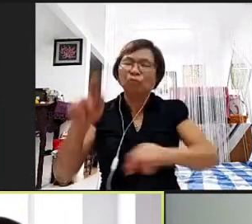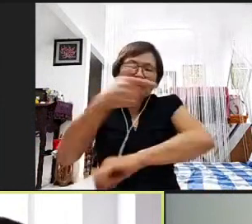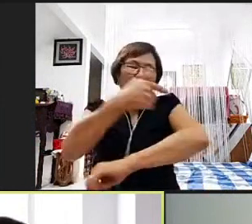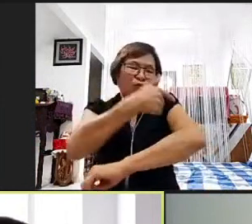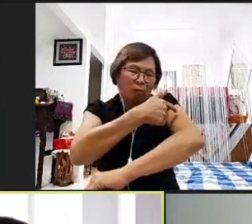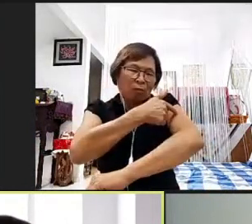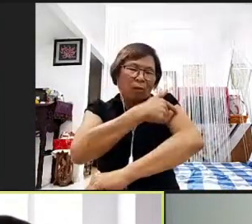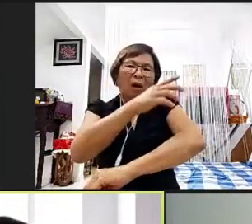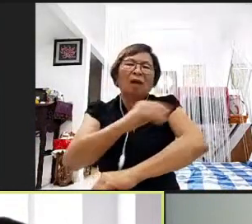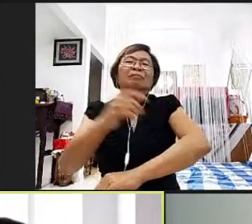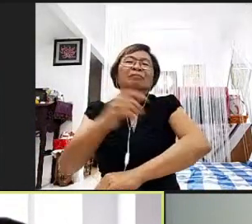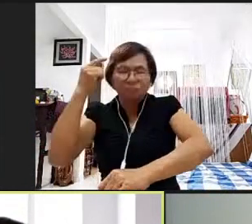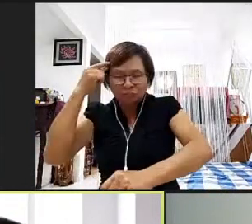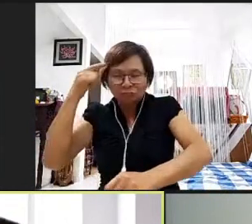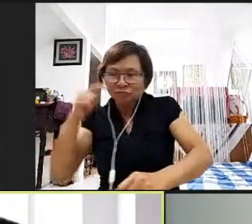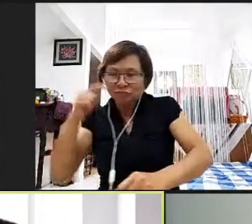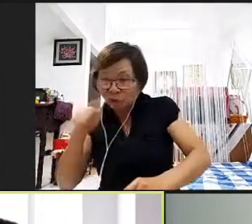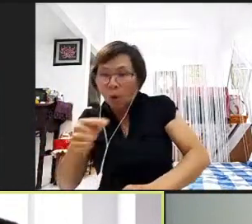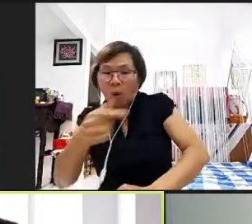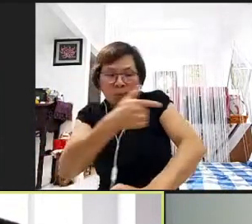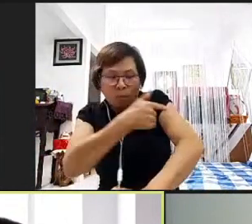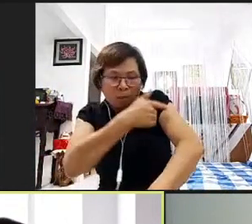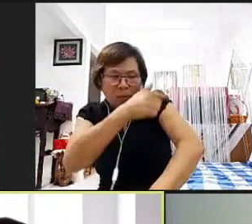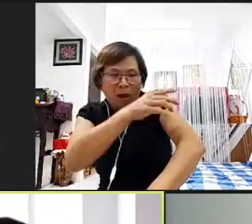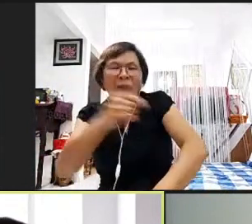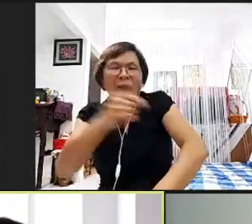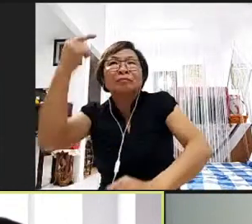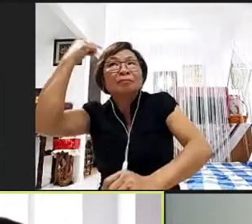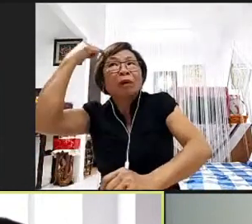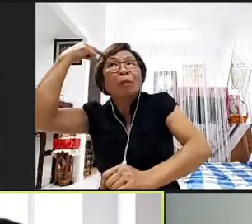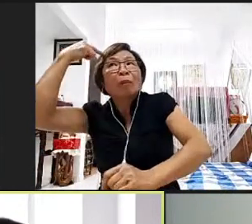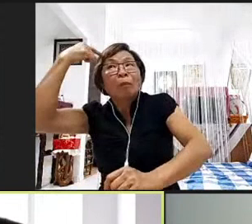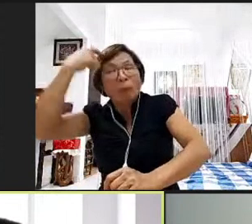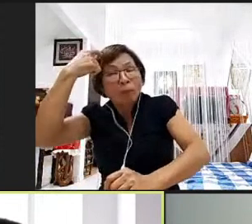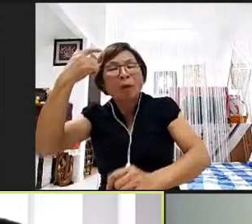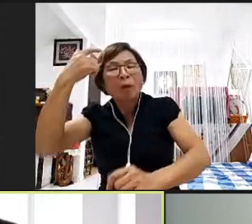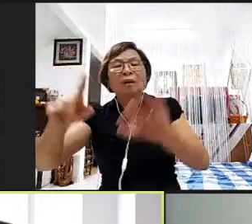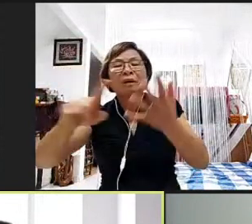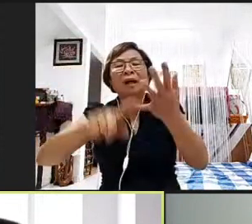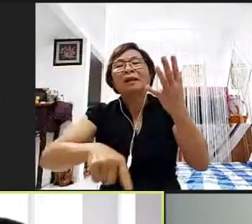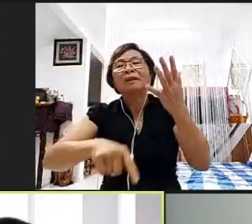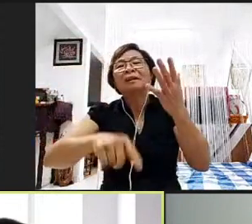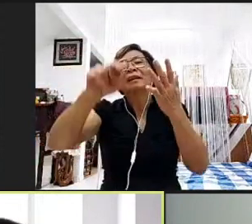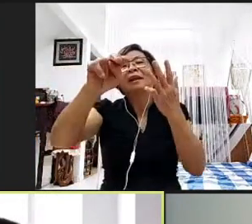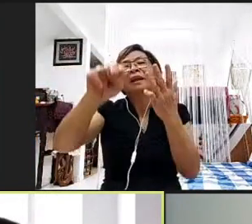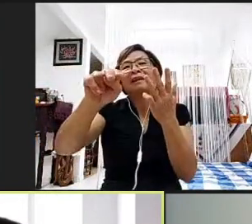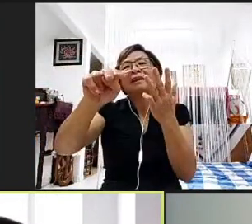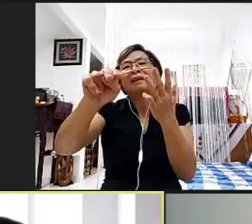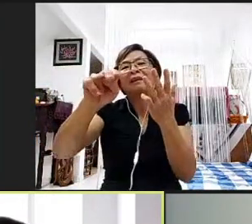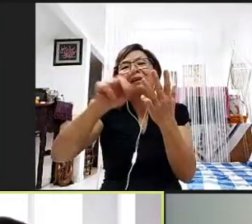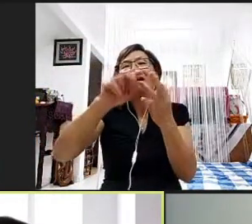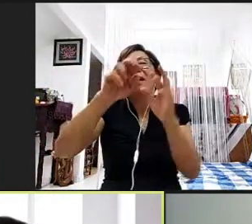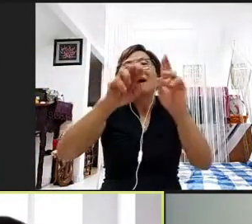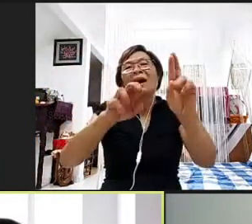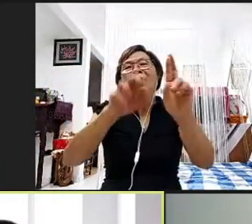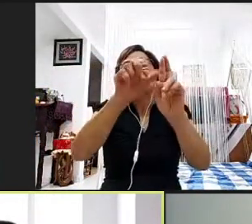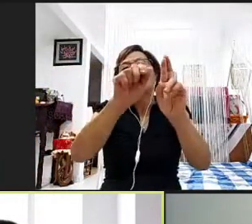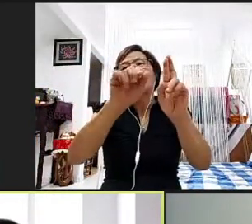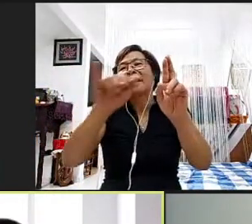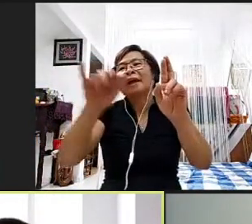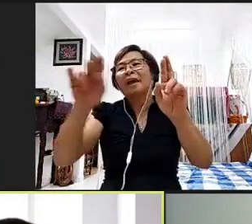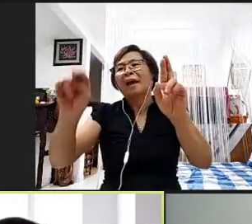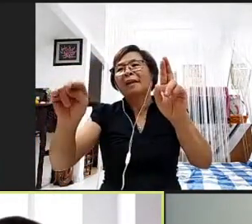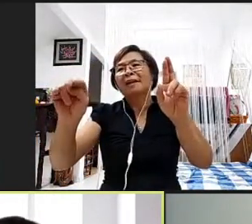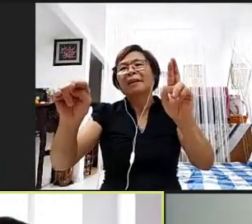are identifying resources and identify help. And the final one is N. Okay, and